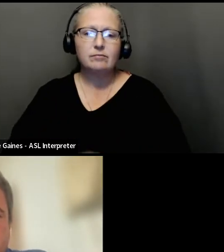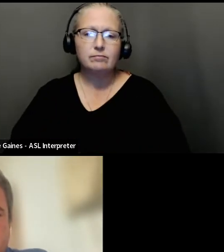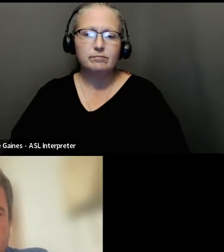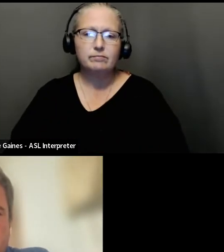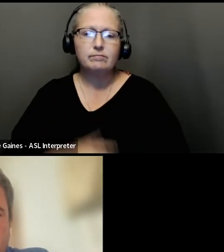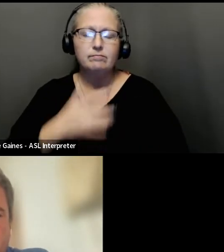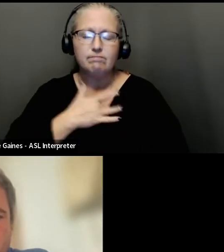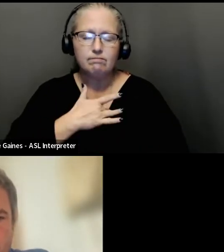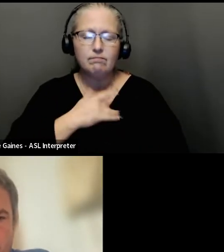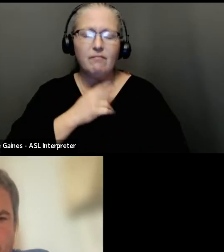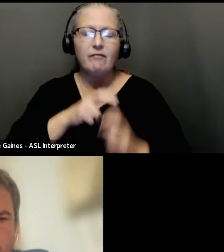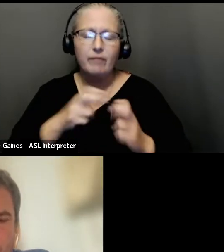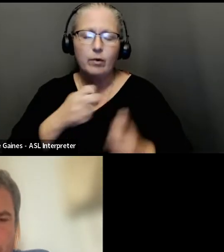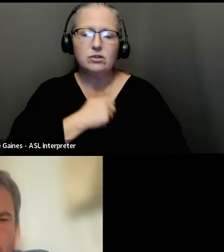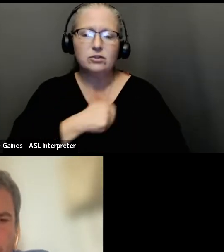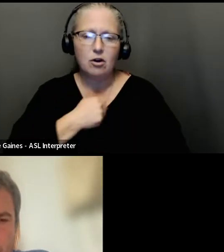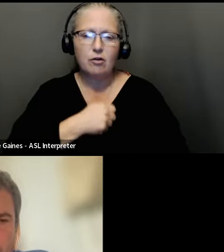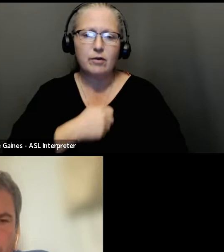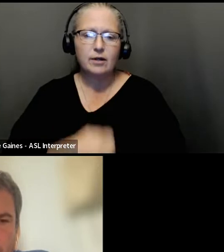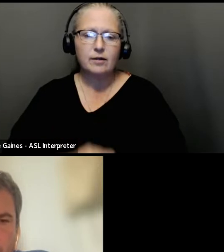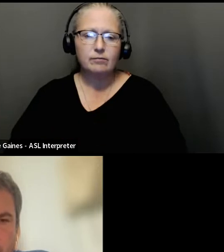I'm sorry.